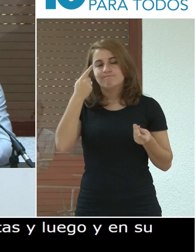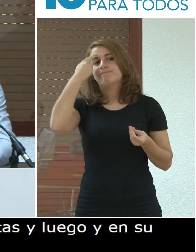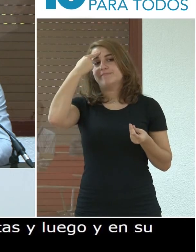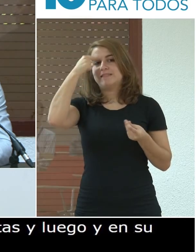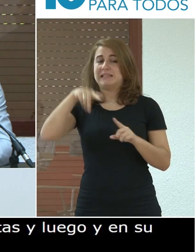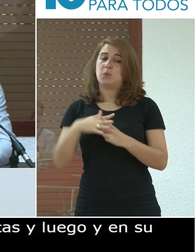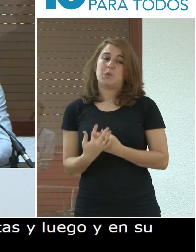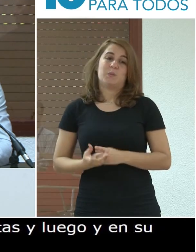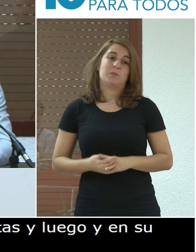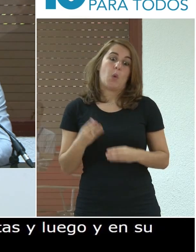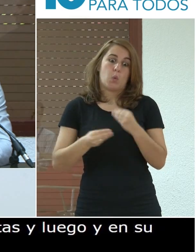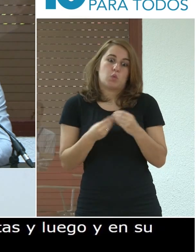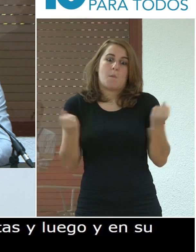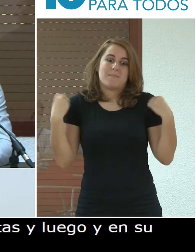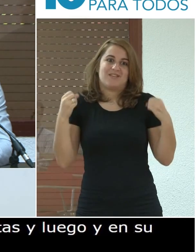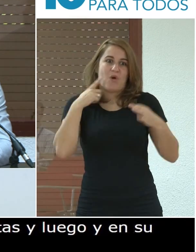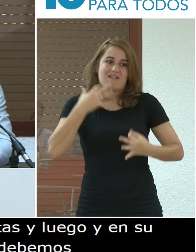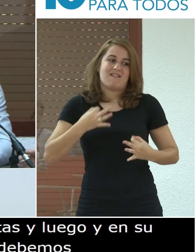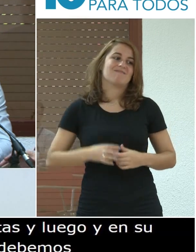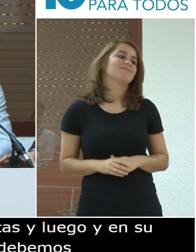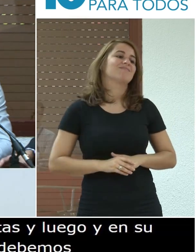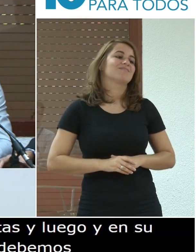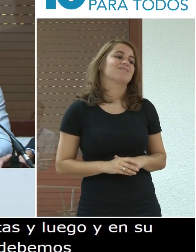of this, and how can we do it?